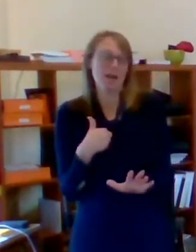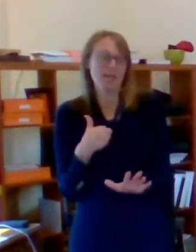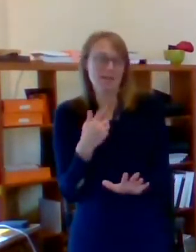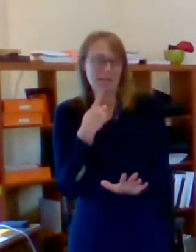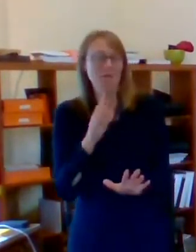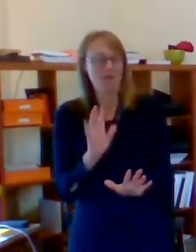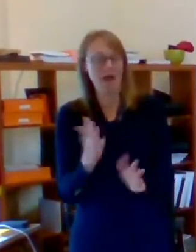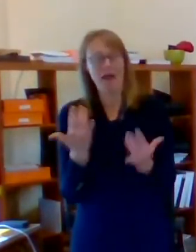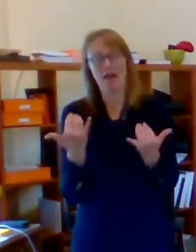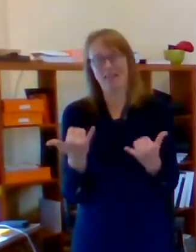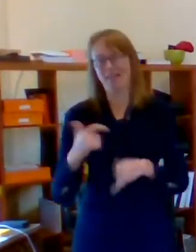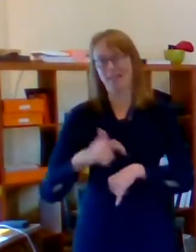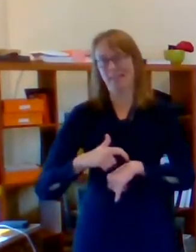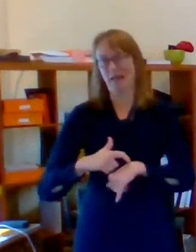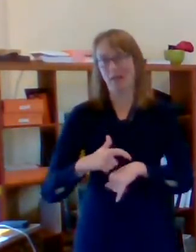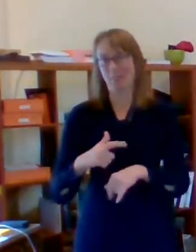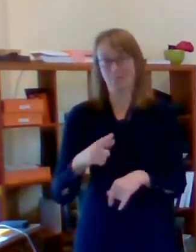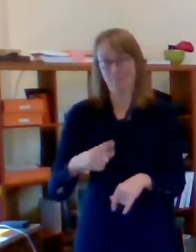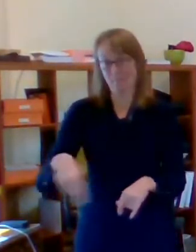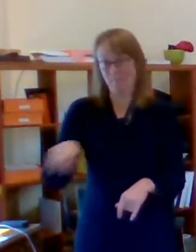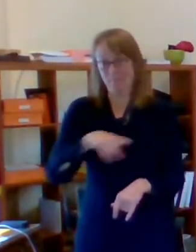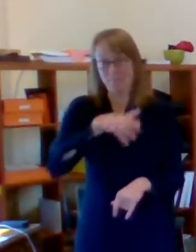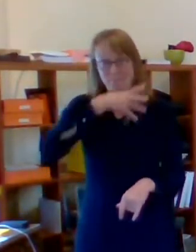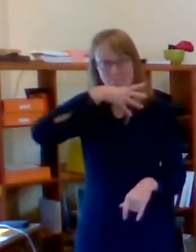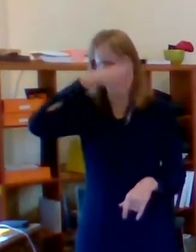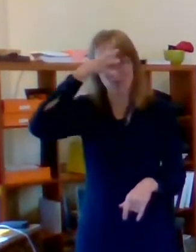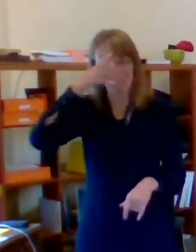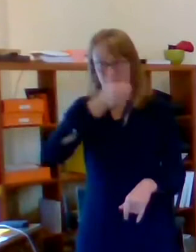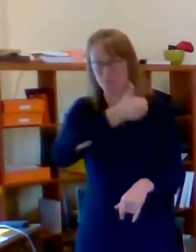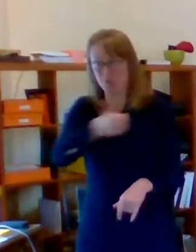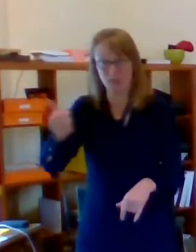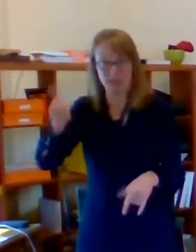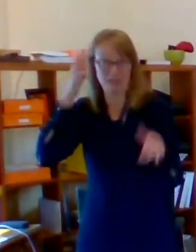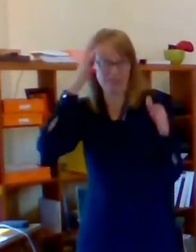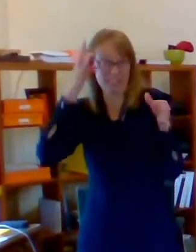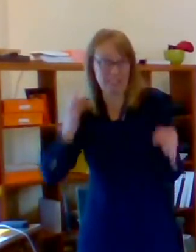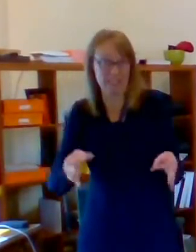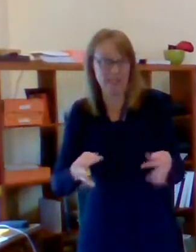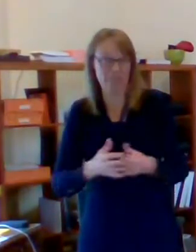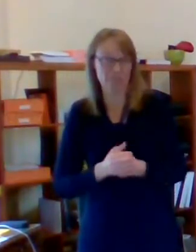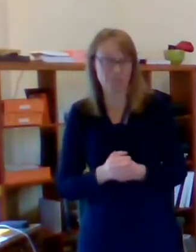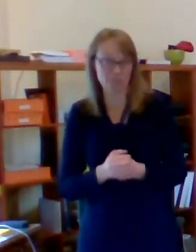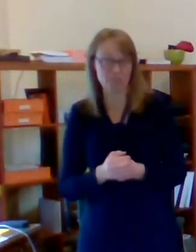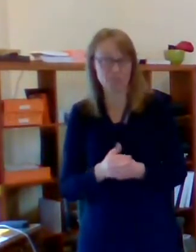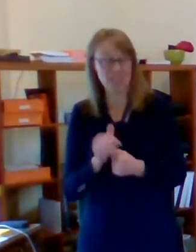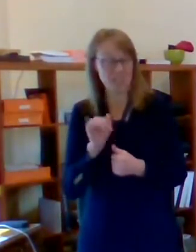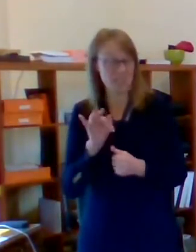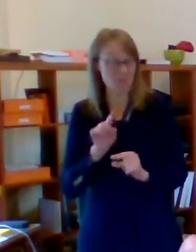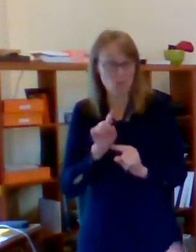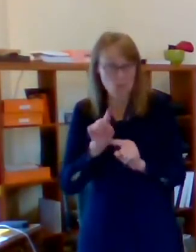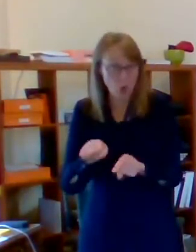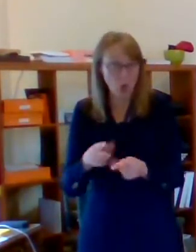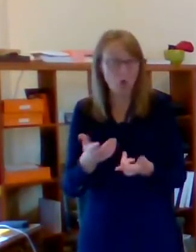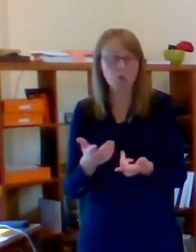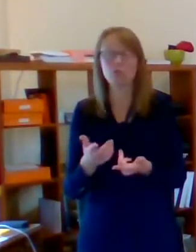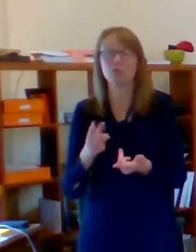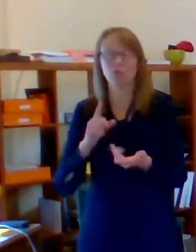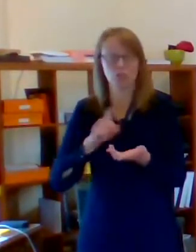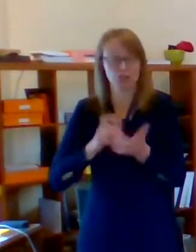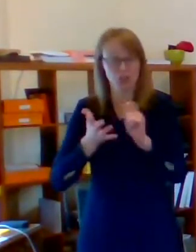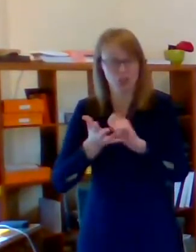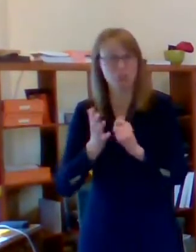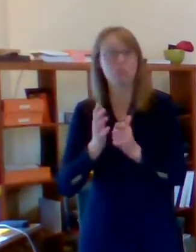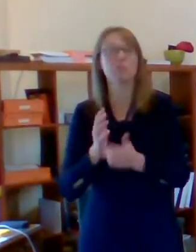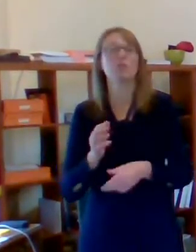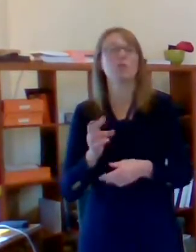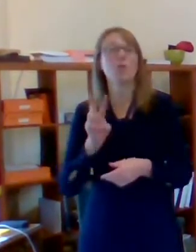We don't think it's the greatest idea, but if you do it and socially distance and use hand sanitizer and